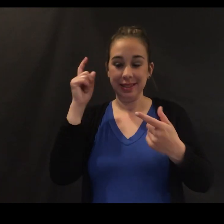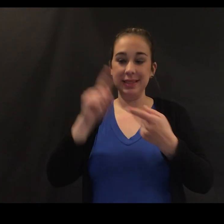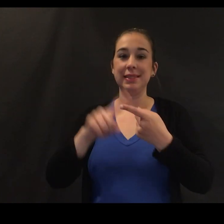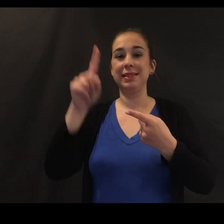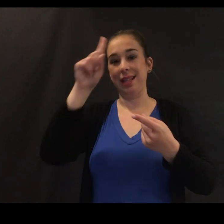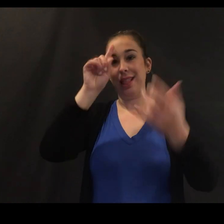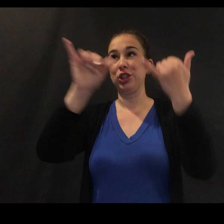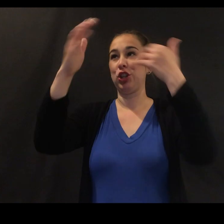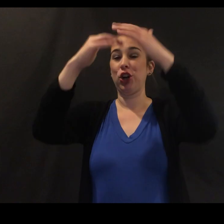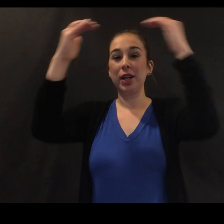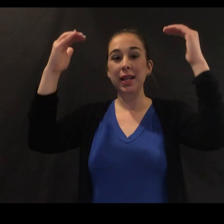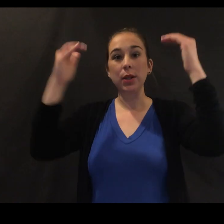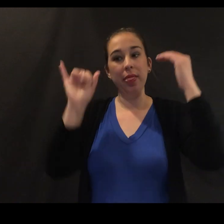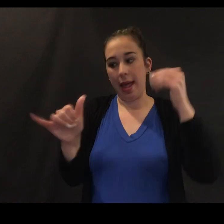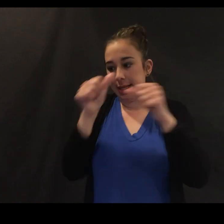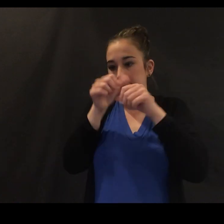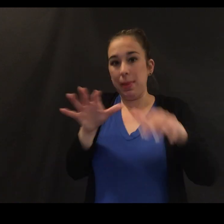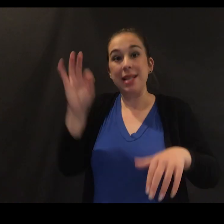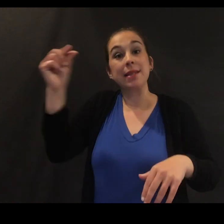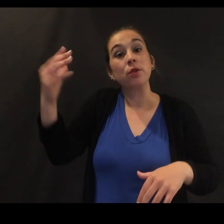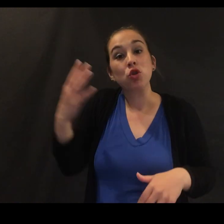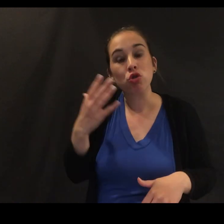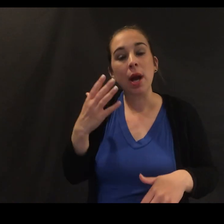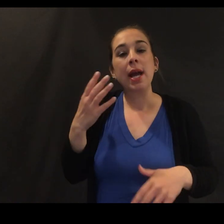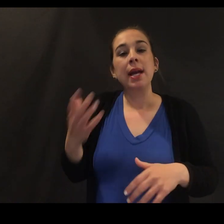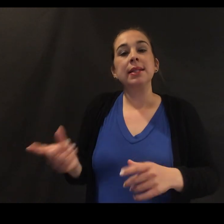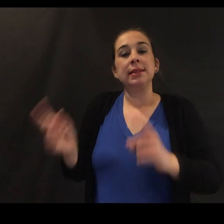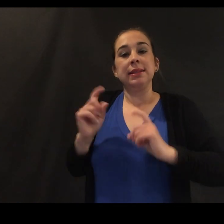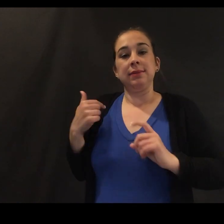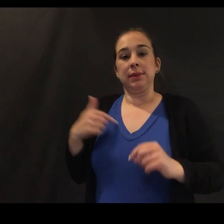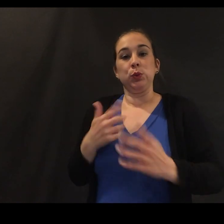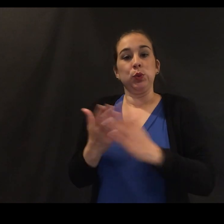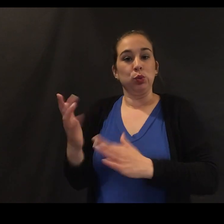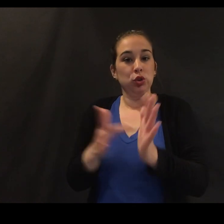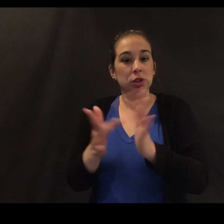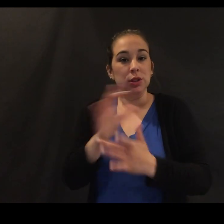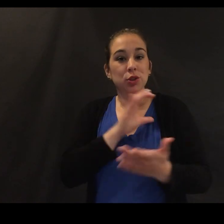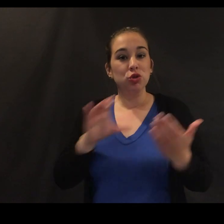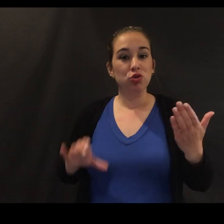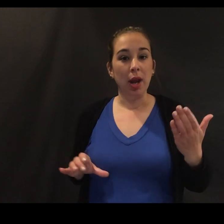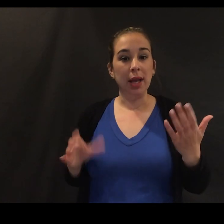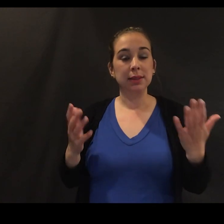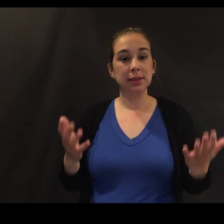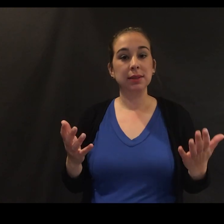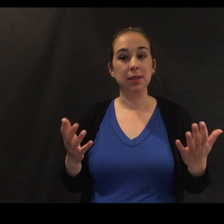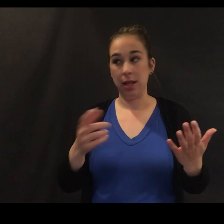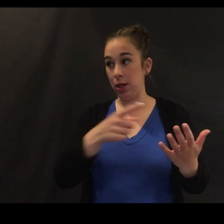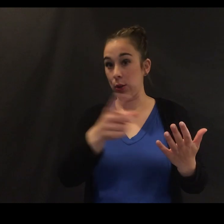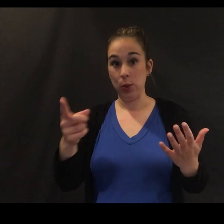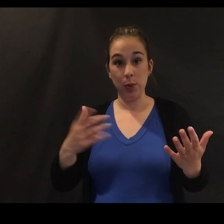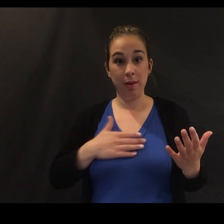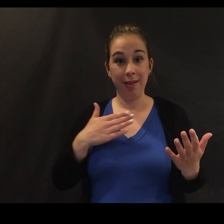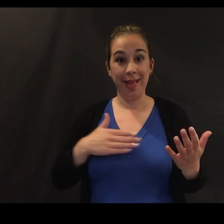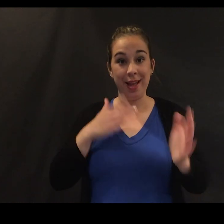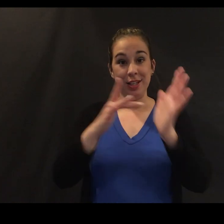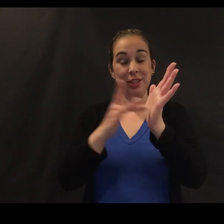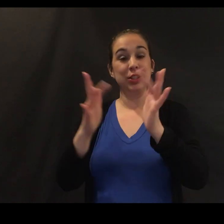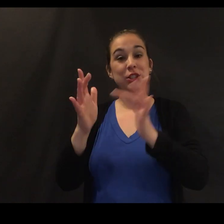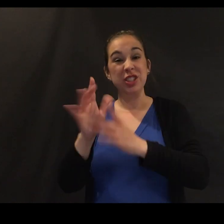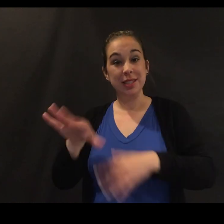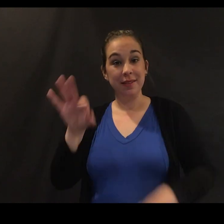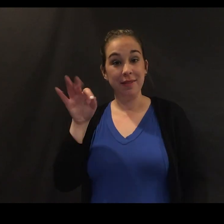And there's the blessing of grace that comes to us through Jesus Christ. Is there anybody glad that Jesus found you as